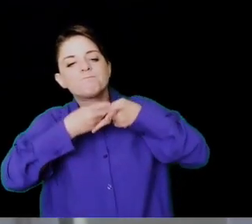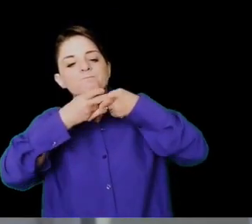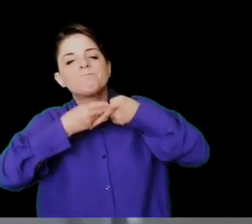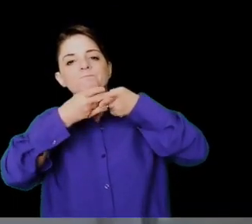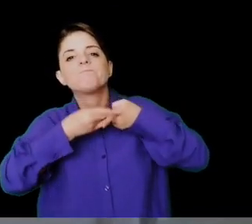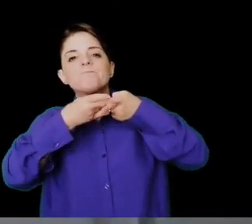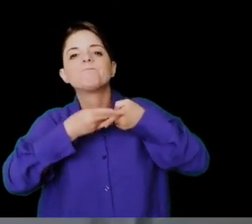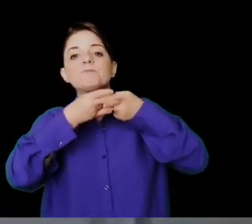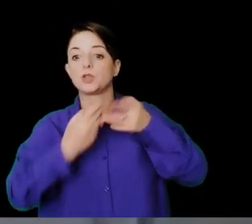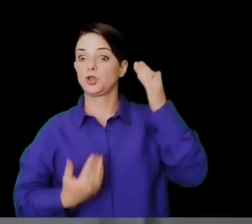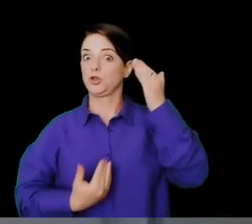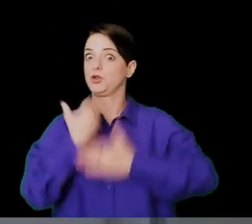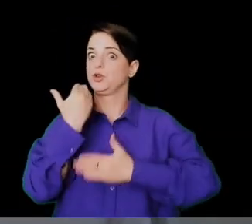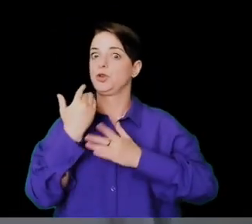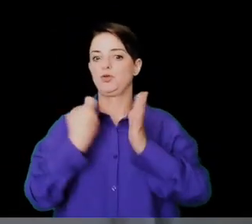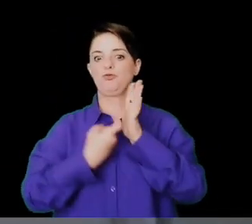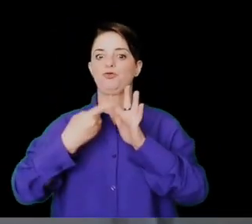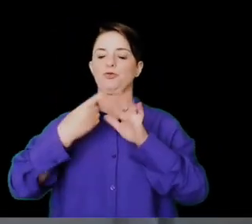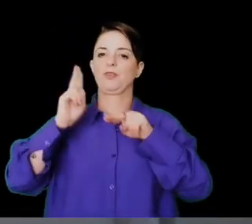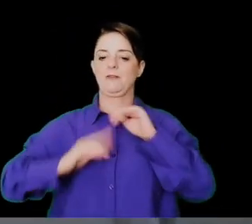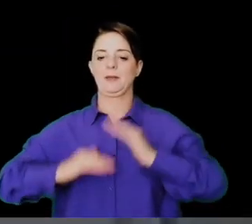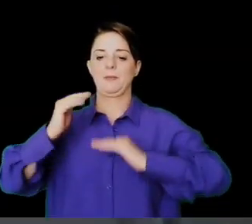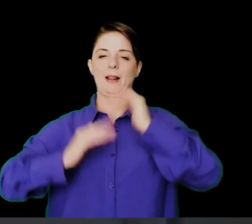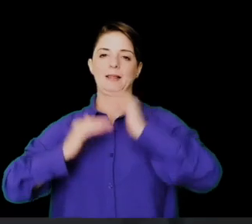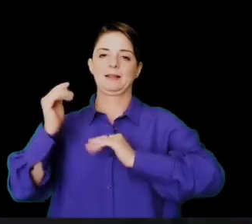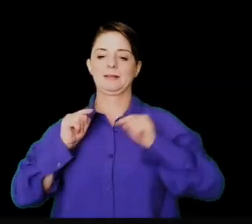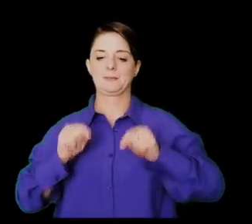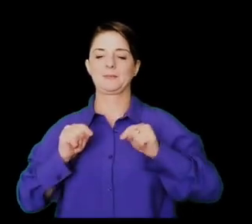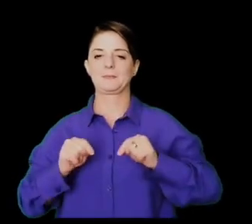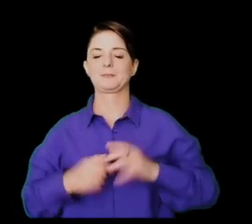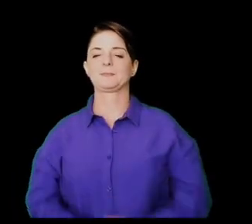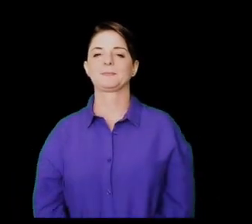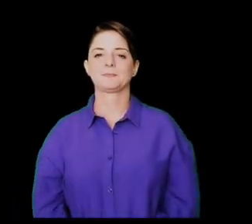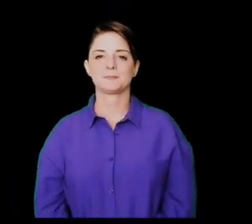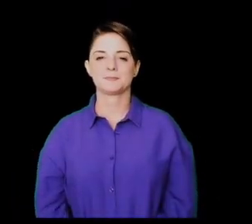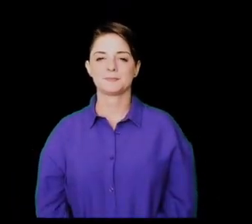across this crucial next week as a brand new oyster reef is built from scratch.